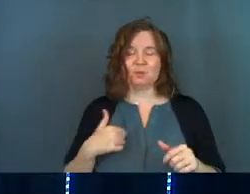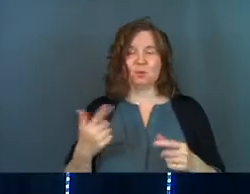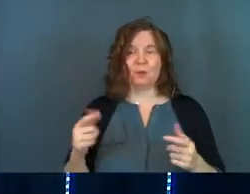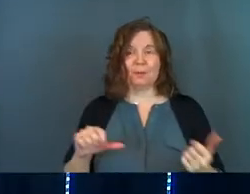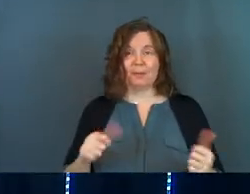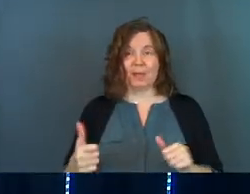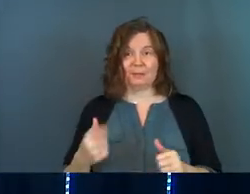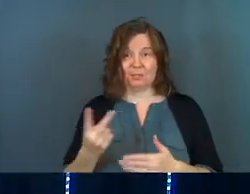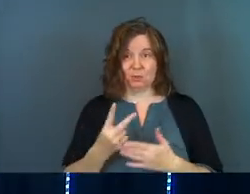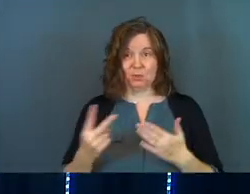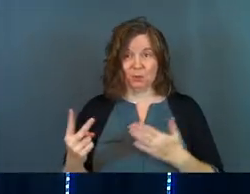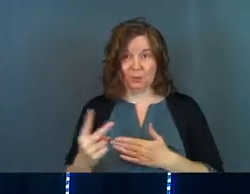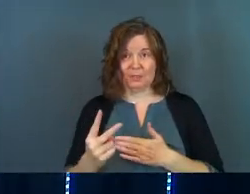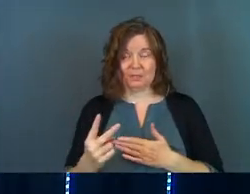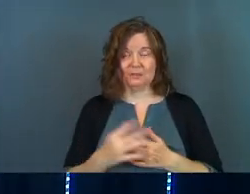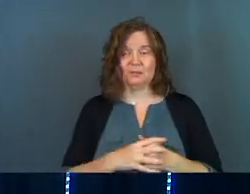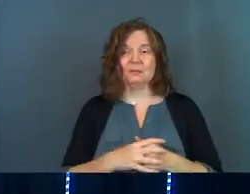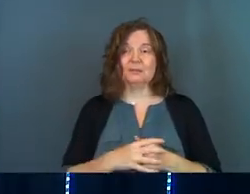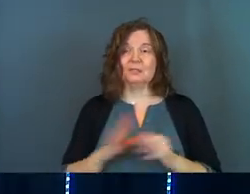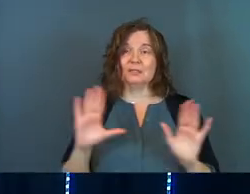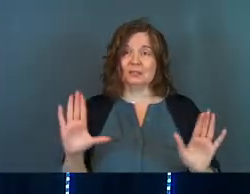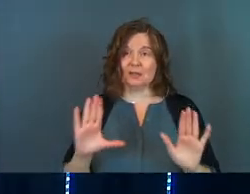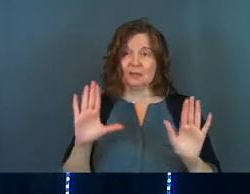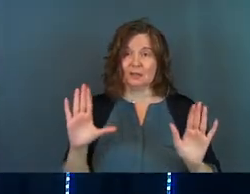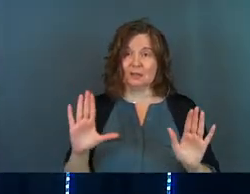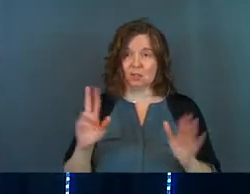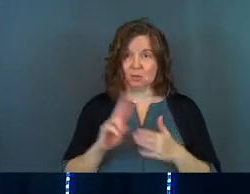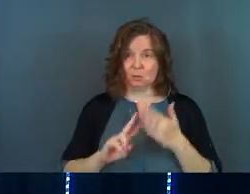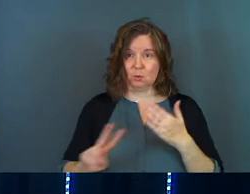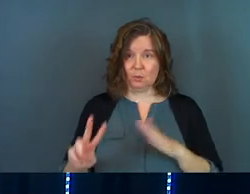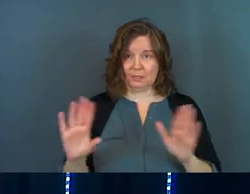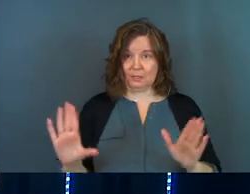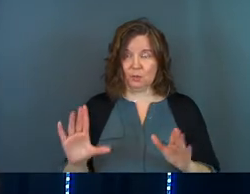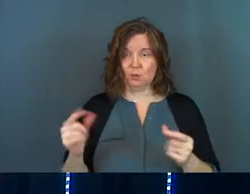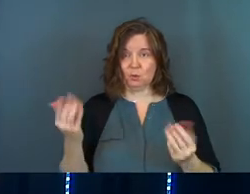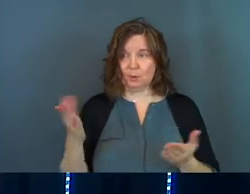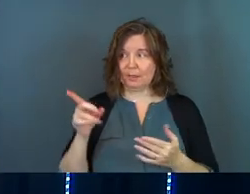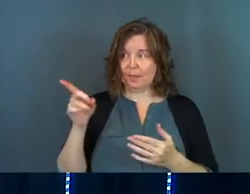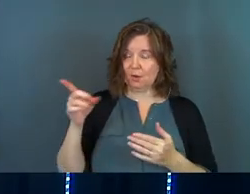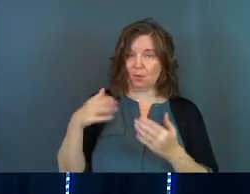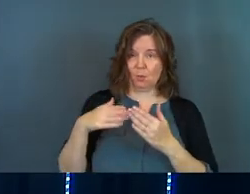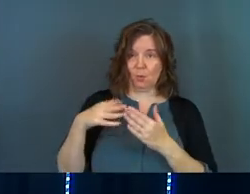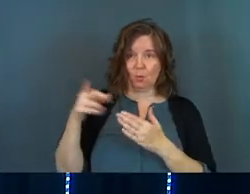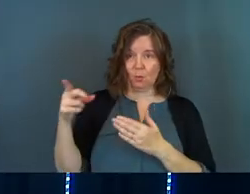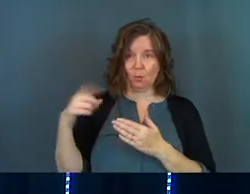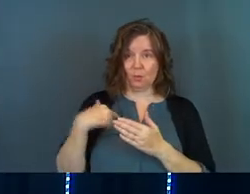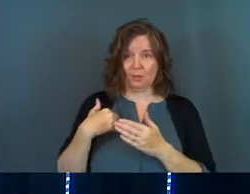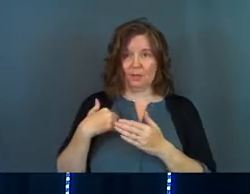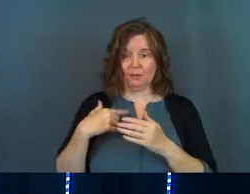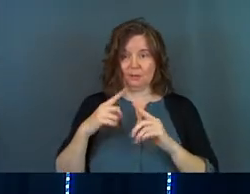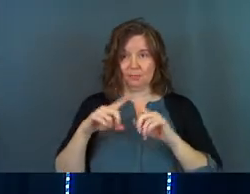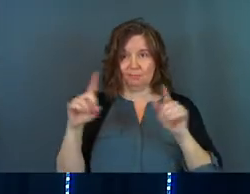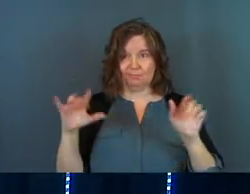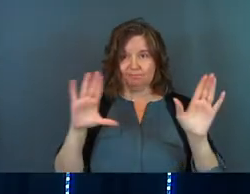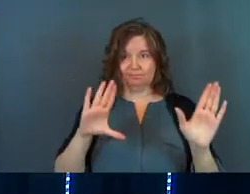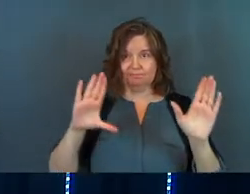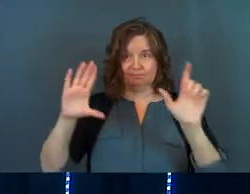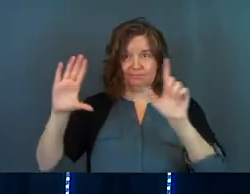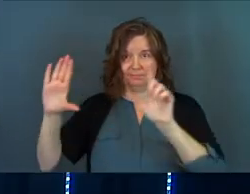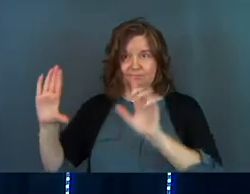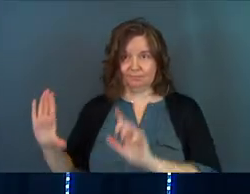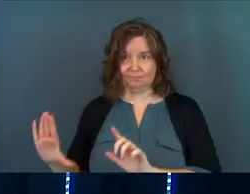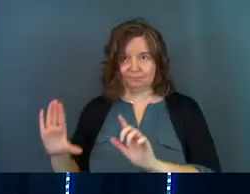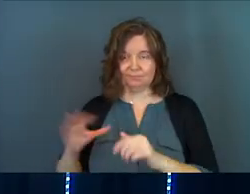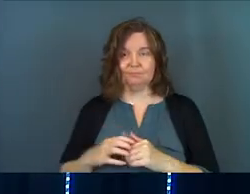doing baptisms in 2 weeks, Sunday, 2 Sundays from now, and we're doing it right in there in the baptismal that we have. It's